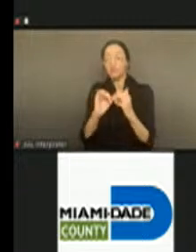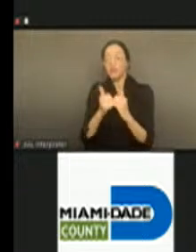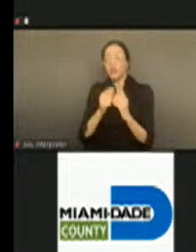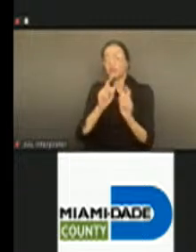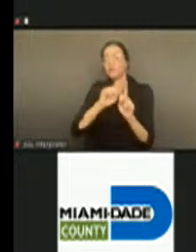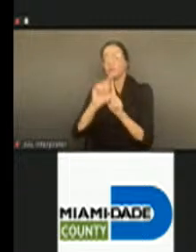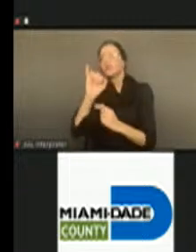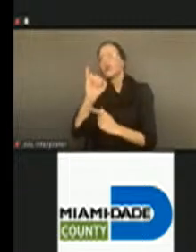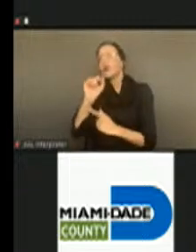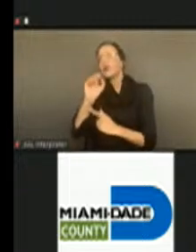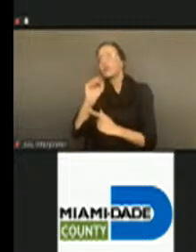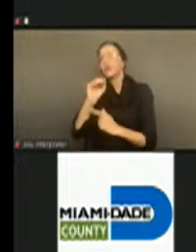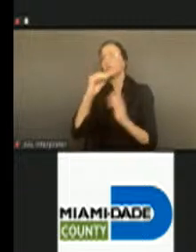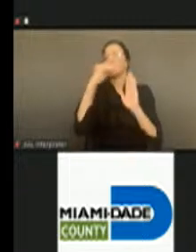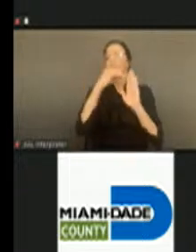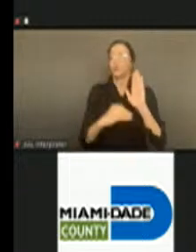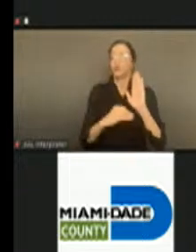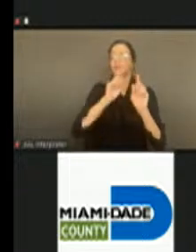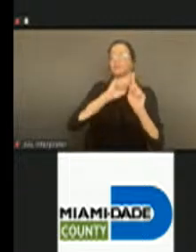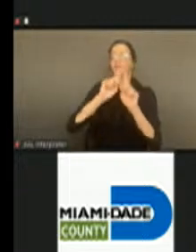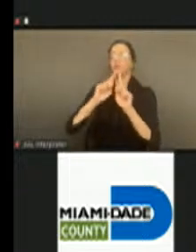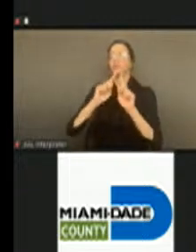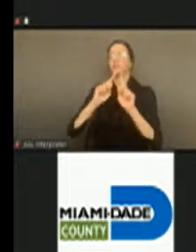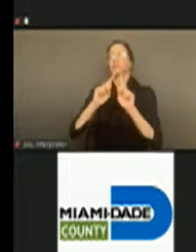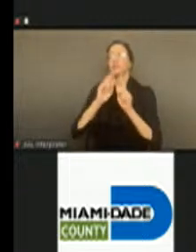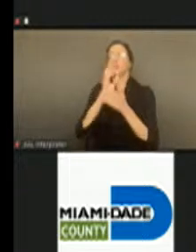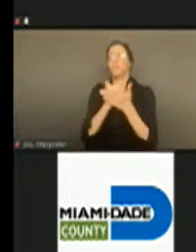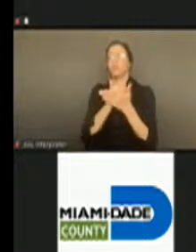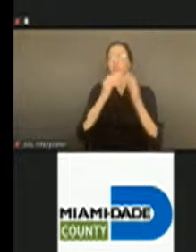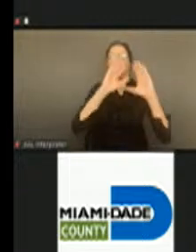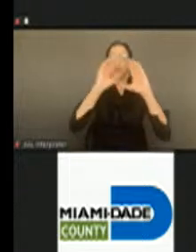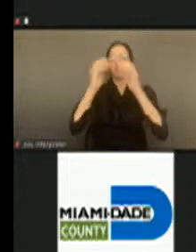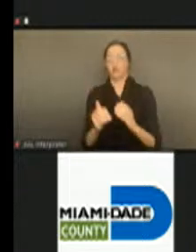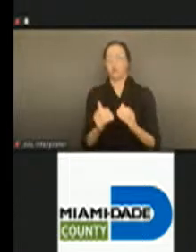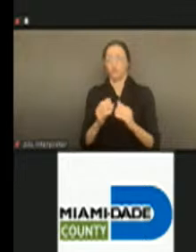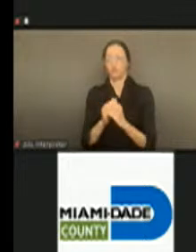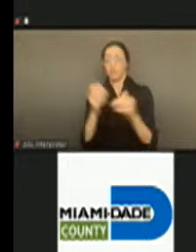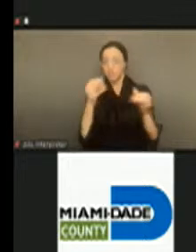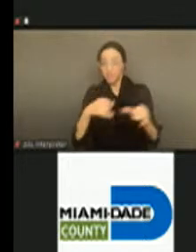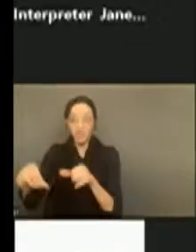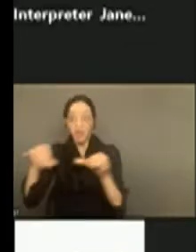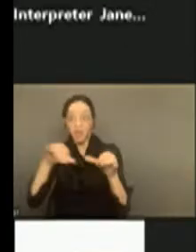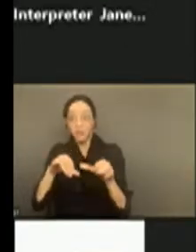categories, whether they're capital or standard budgets? Thank you.